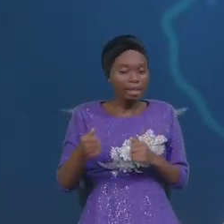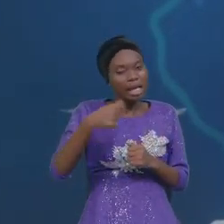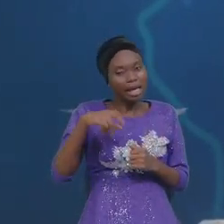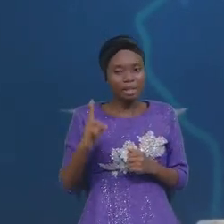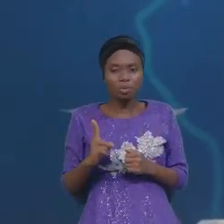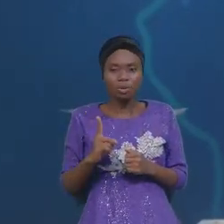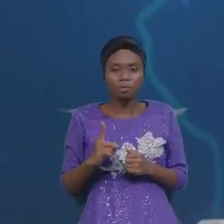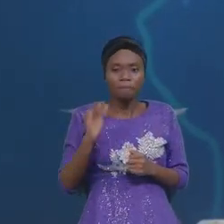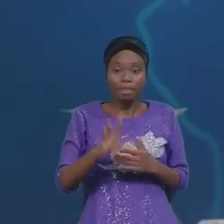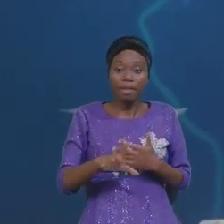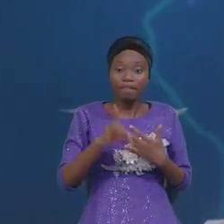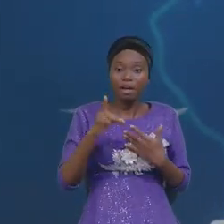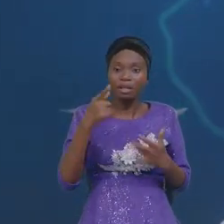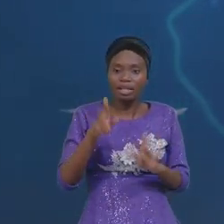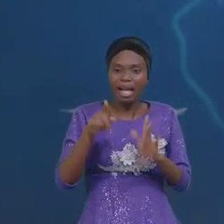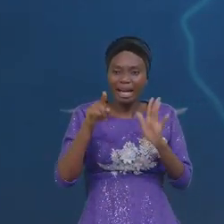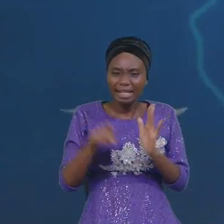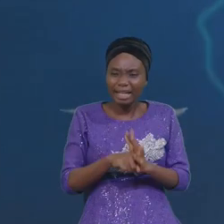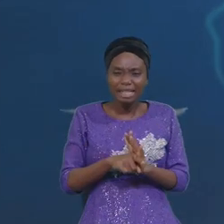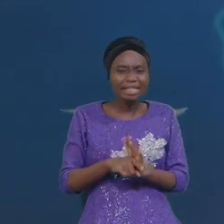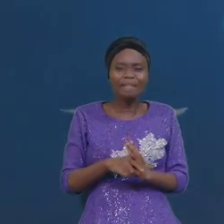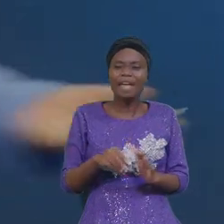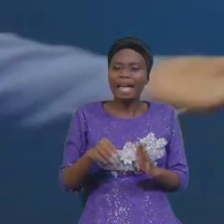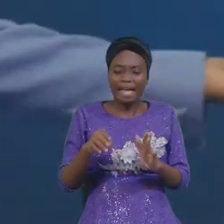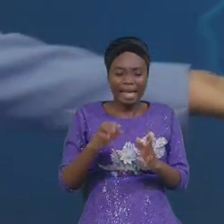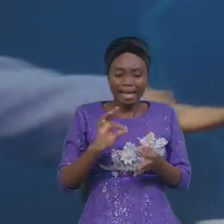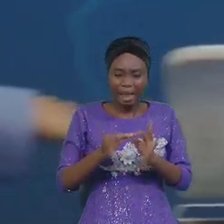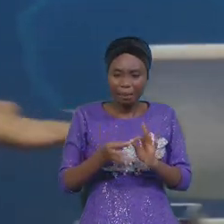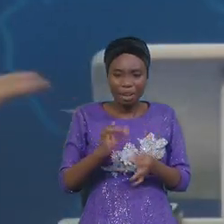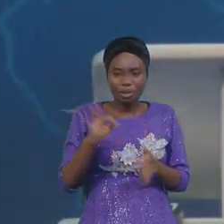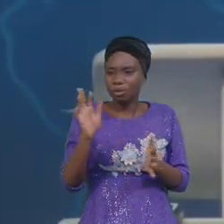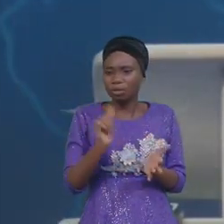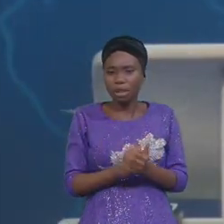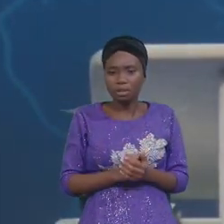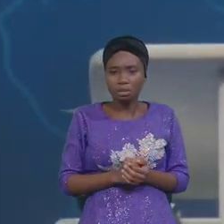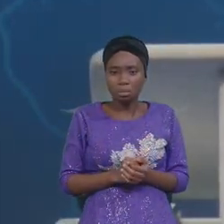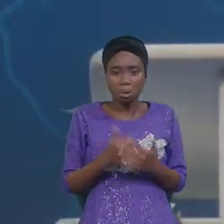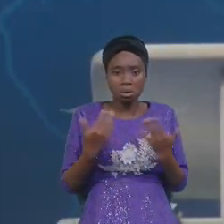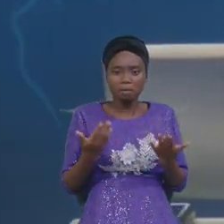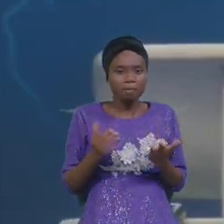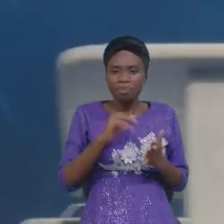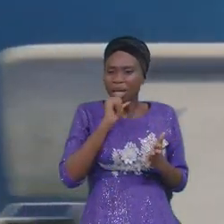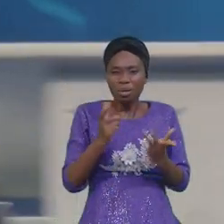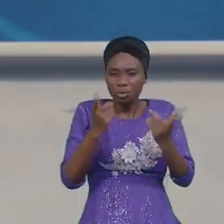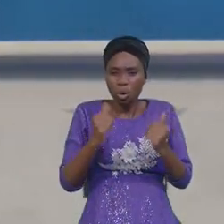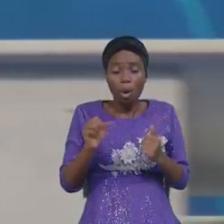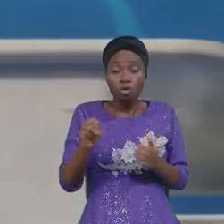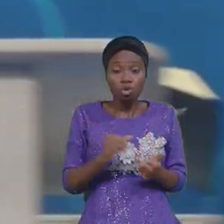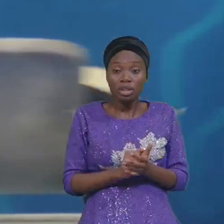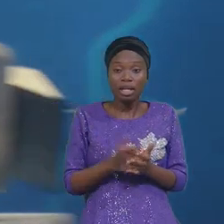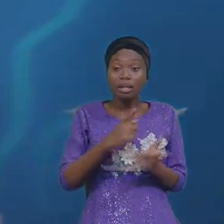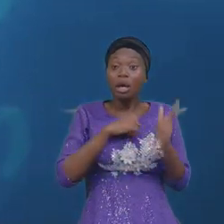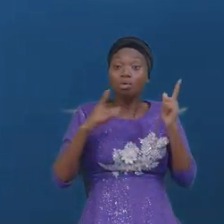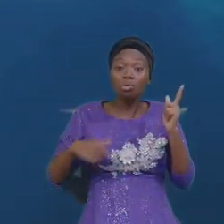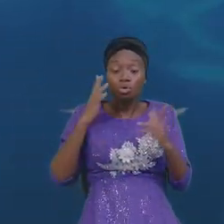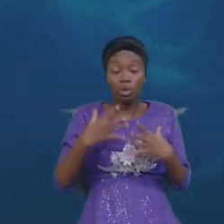they found a negative interpretation to that healing, and they themselves, they didn't come so that the Lord could